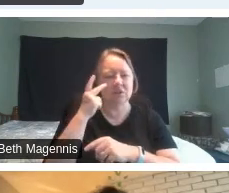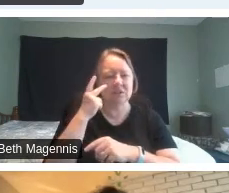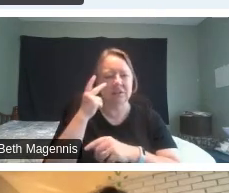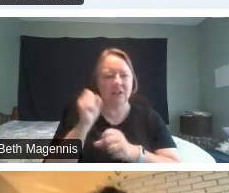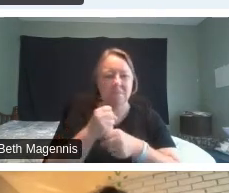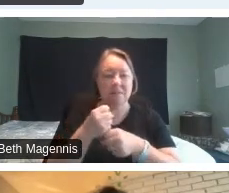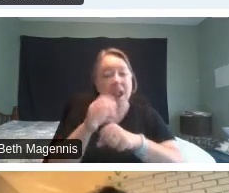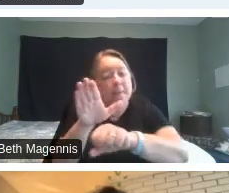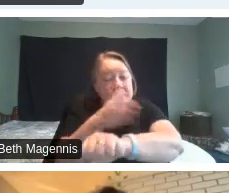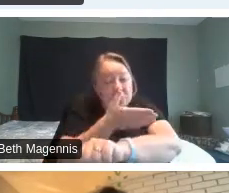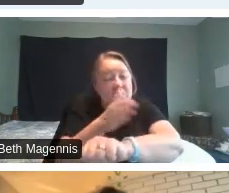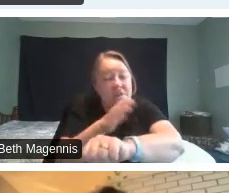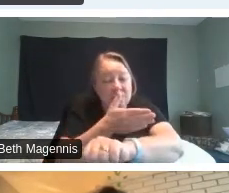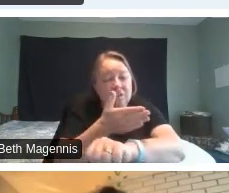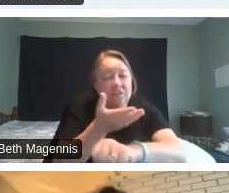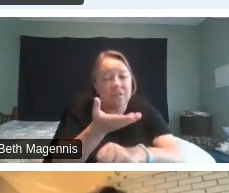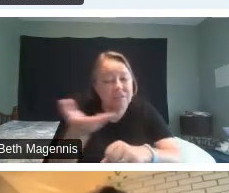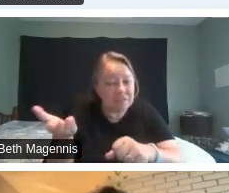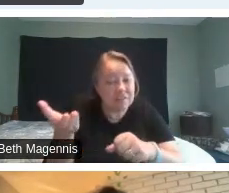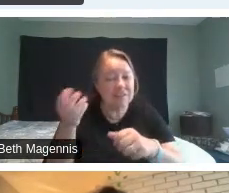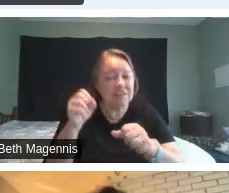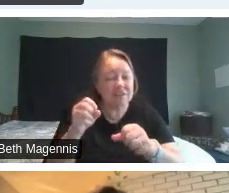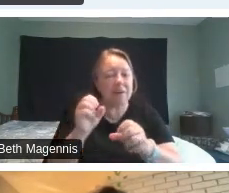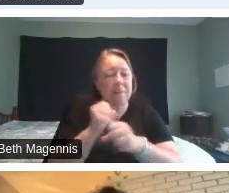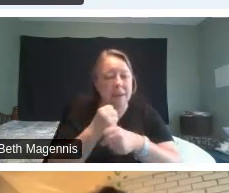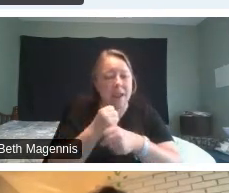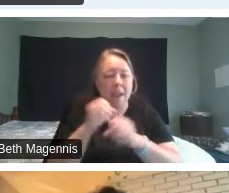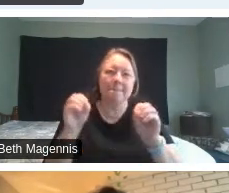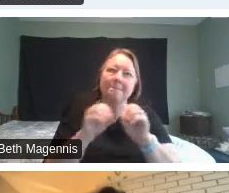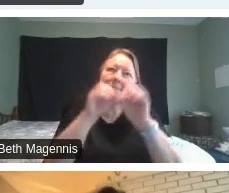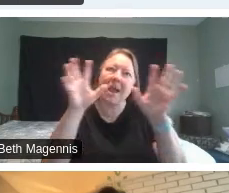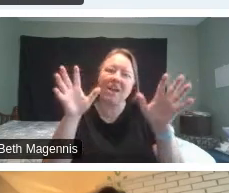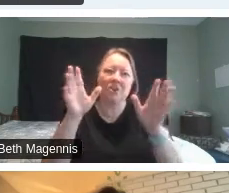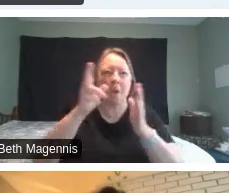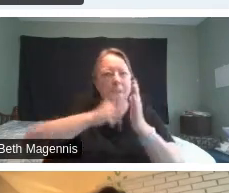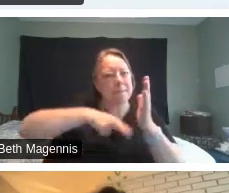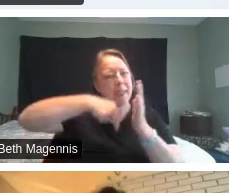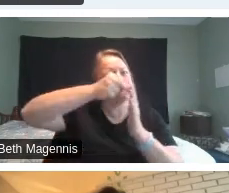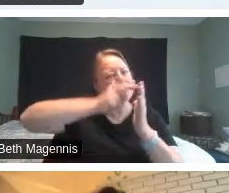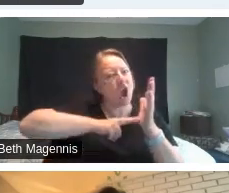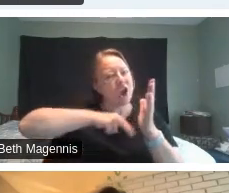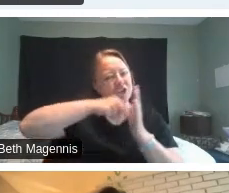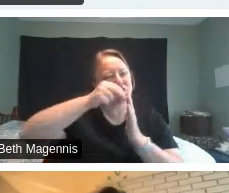musical instruments. You can make a magical paintbrush.